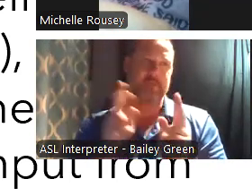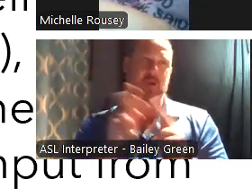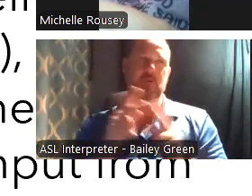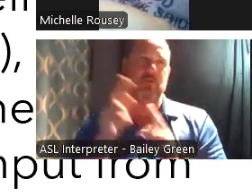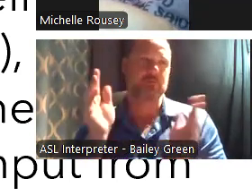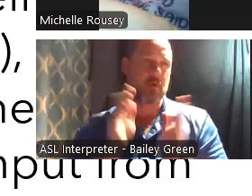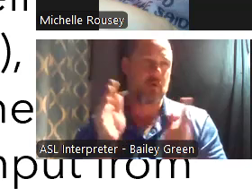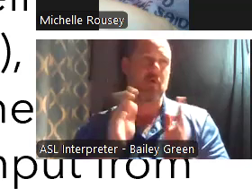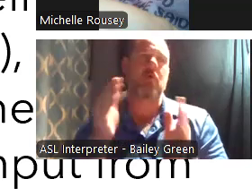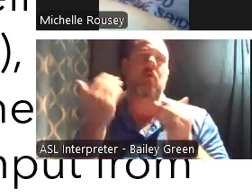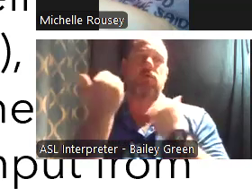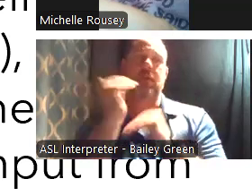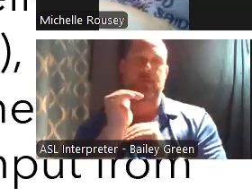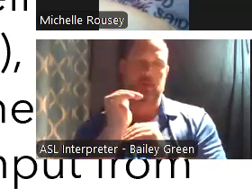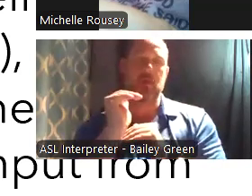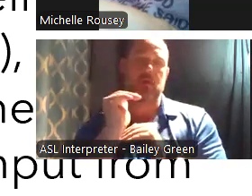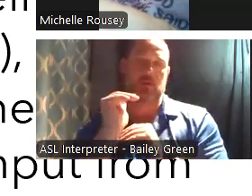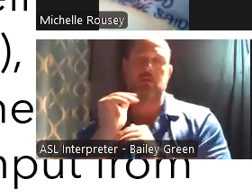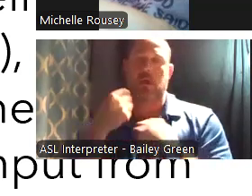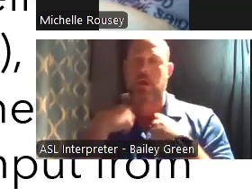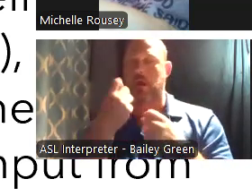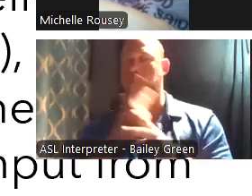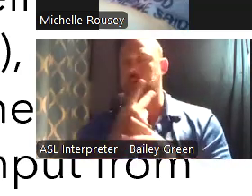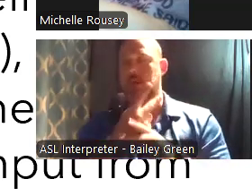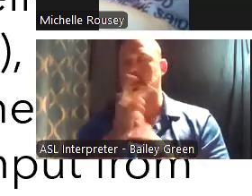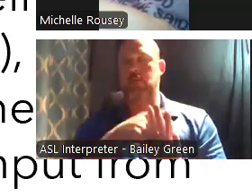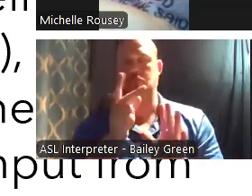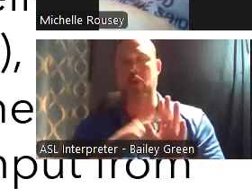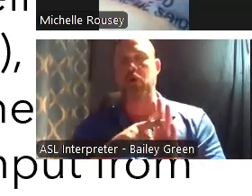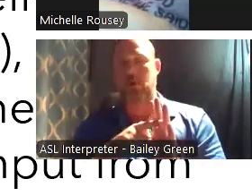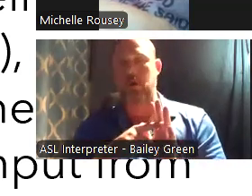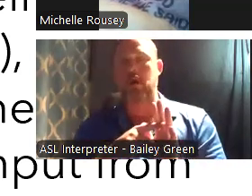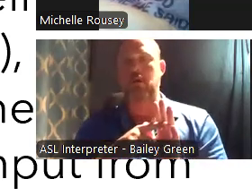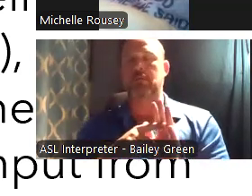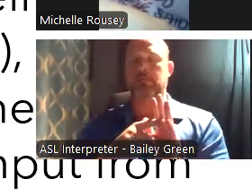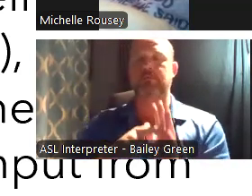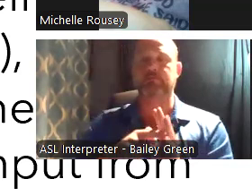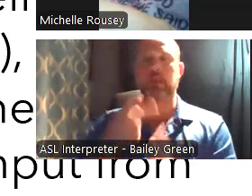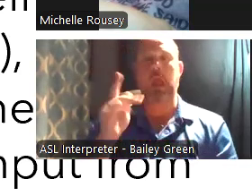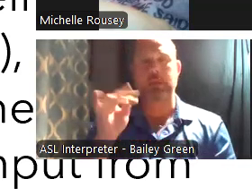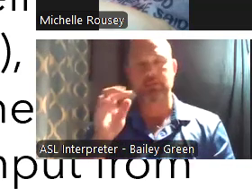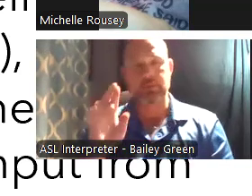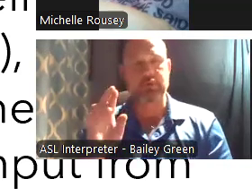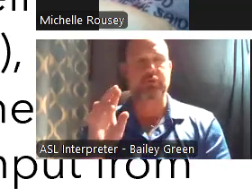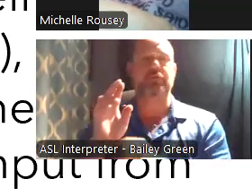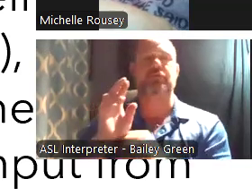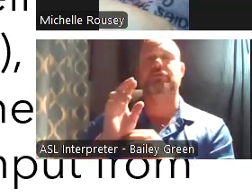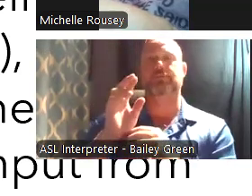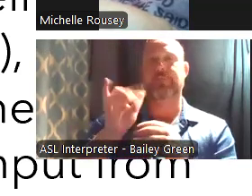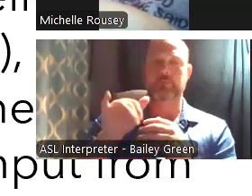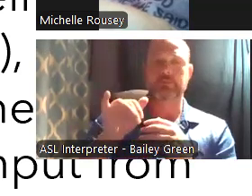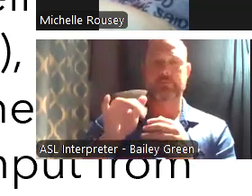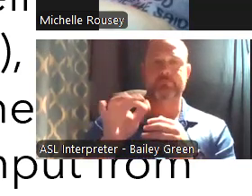limited, very few healthcare programs like the Humanas or the Kaiser have a premium.